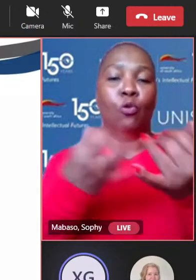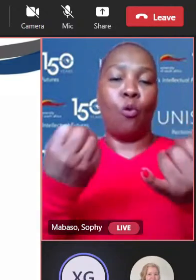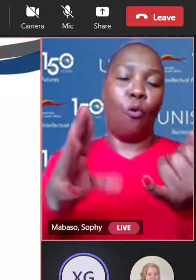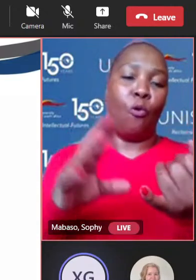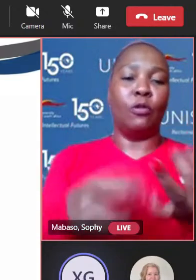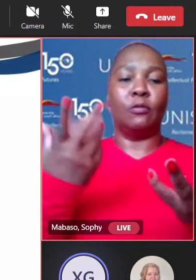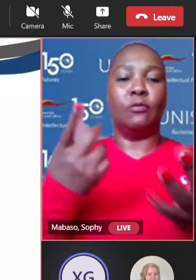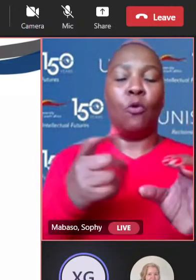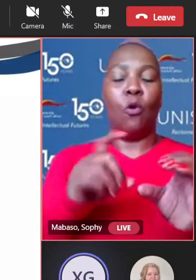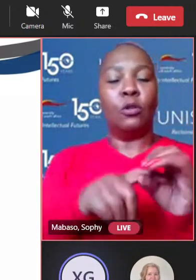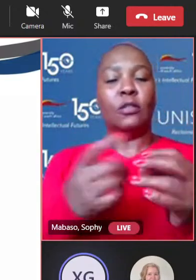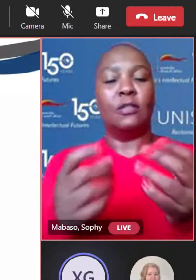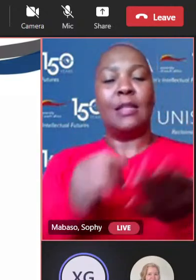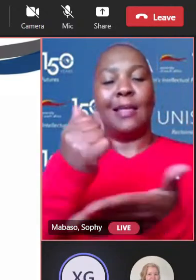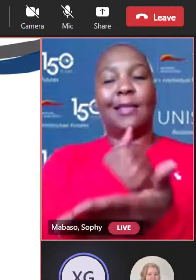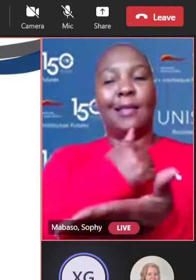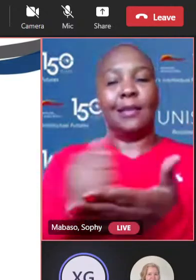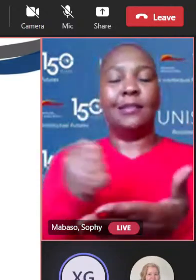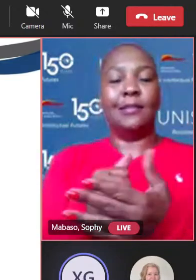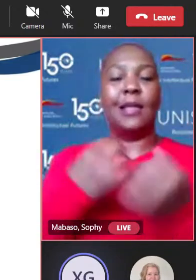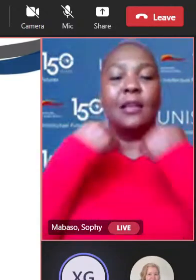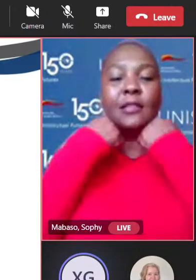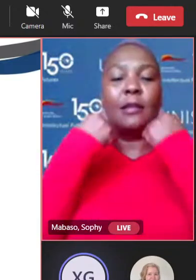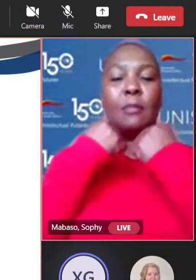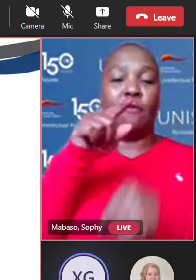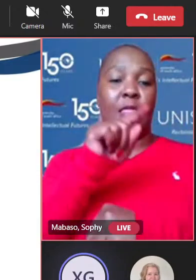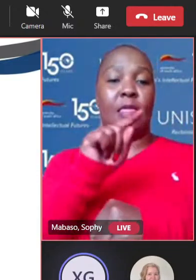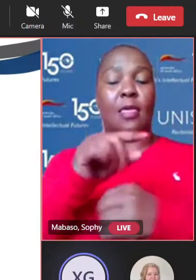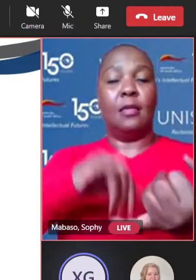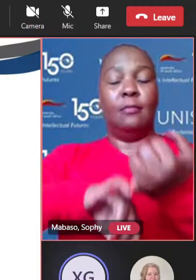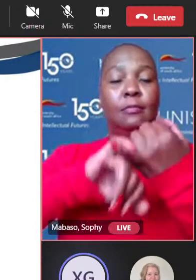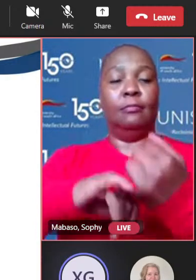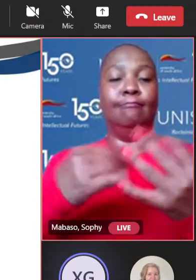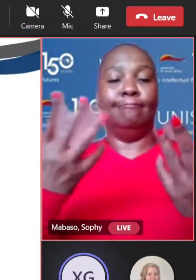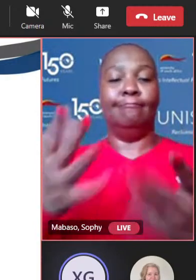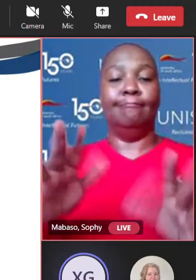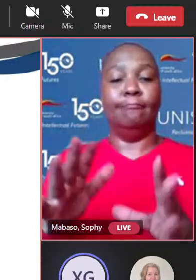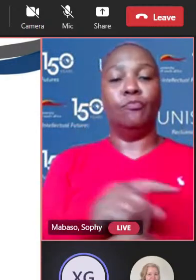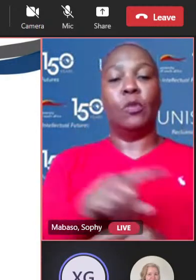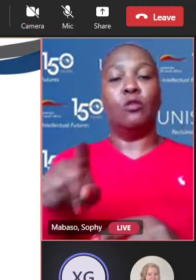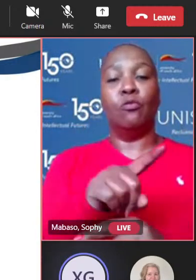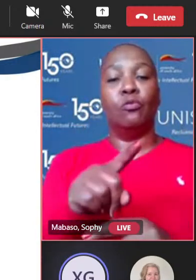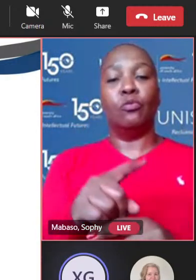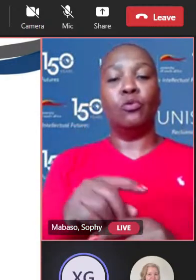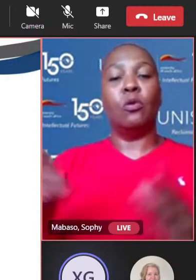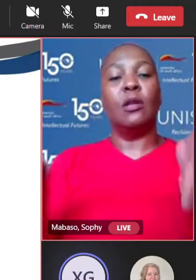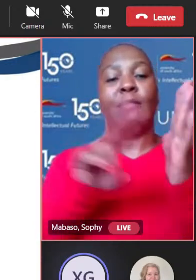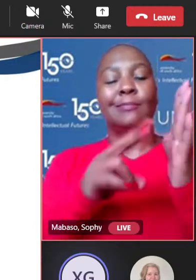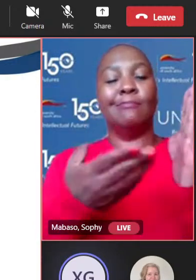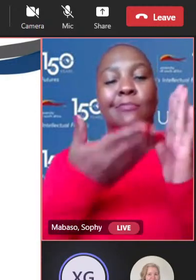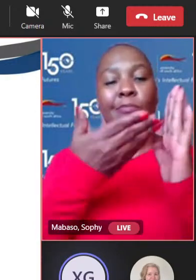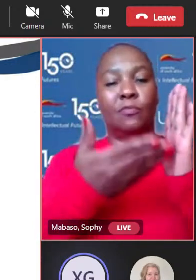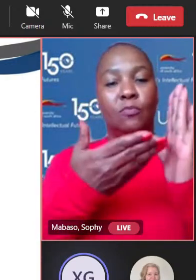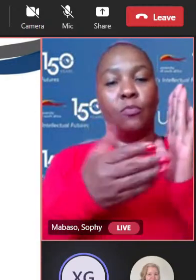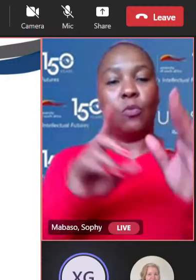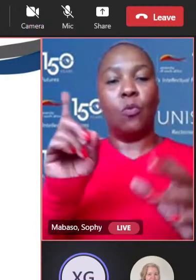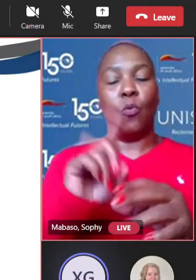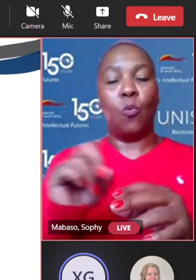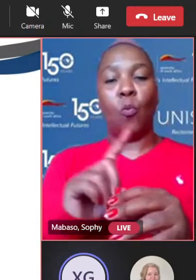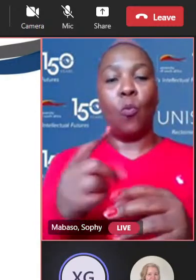registered, assignments you have for that particular module, and that's where you will basically be able to see what your grades